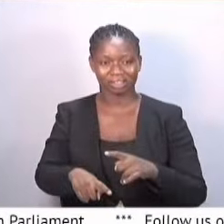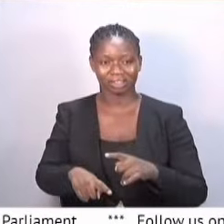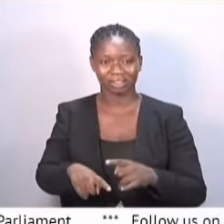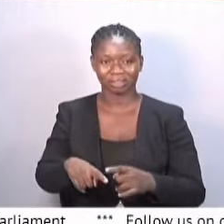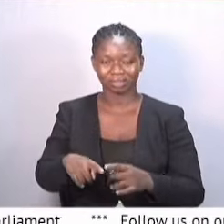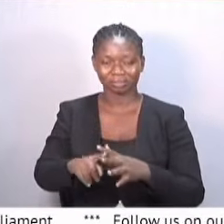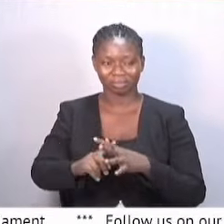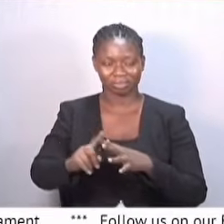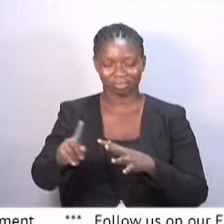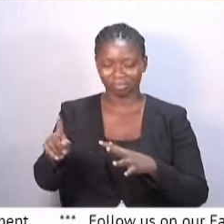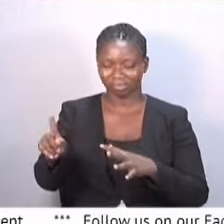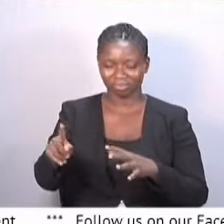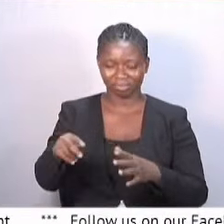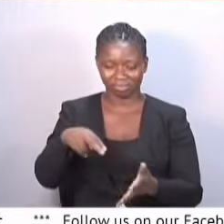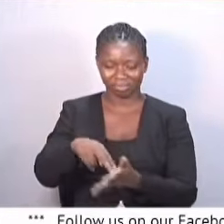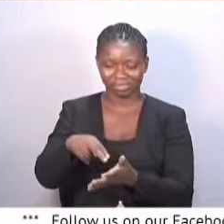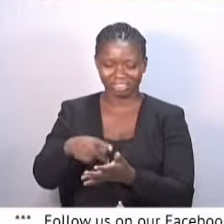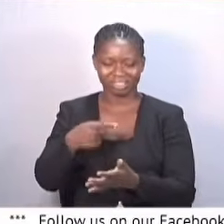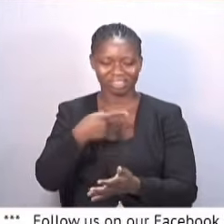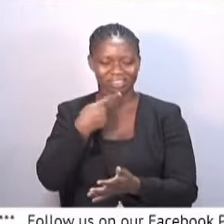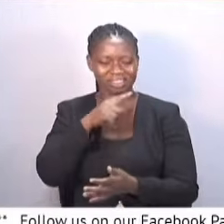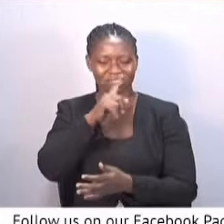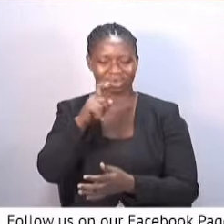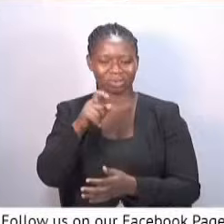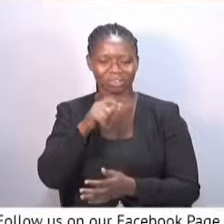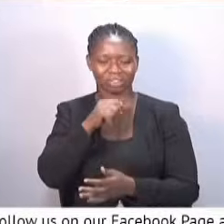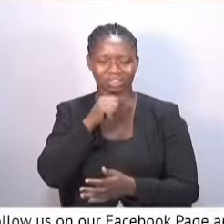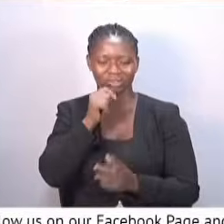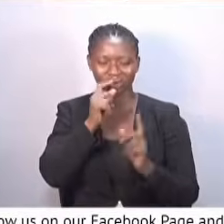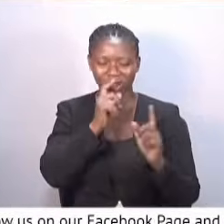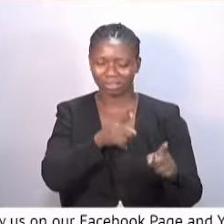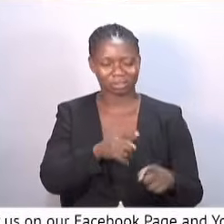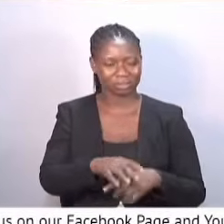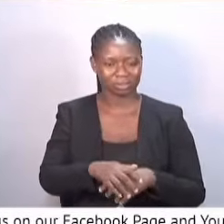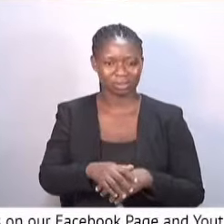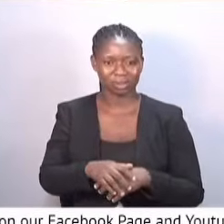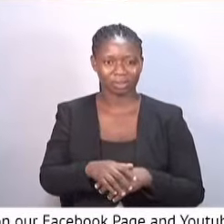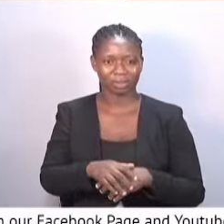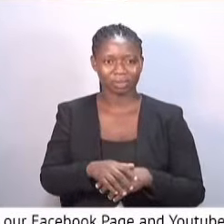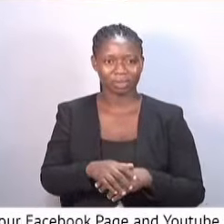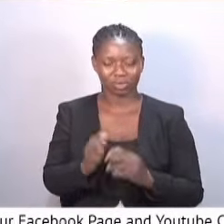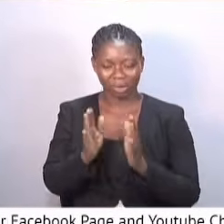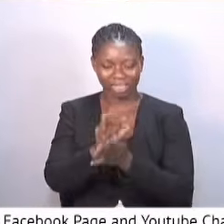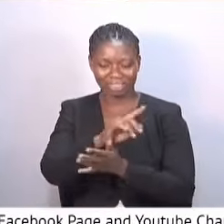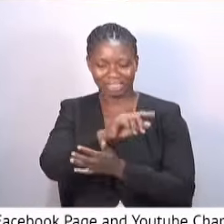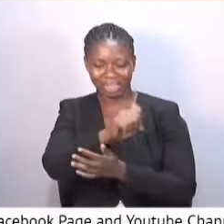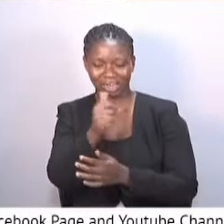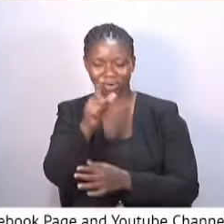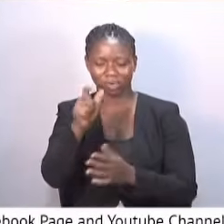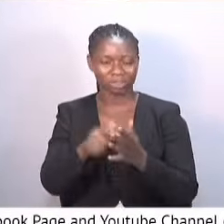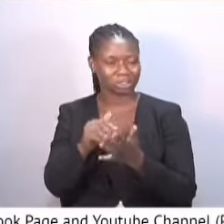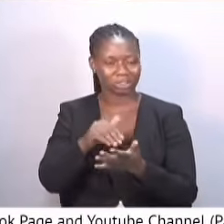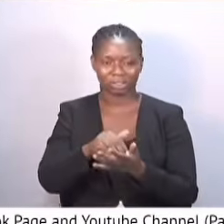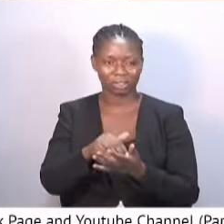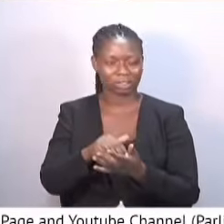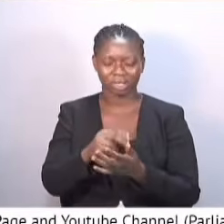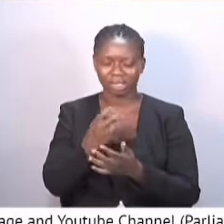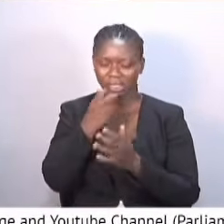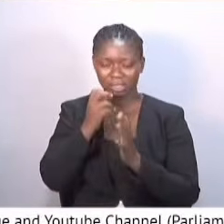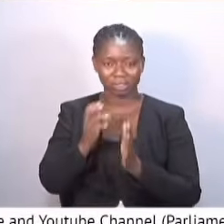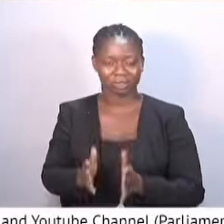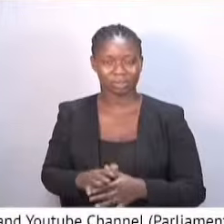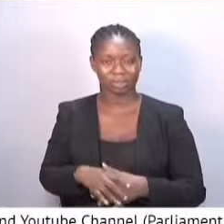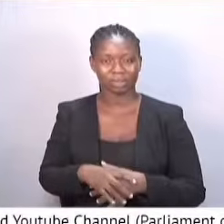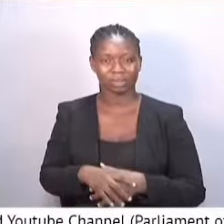box and say that the question is not admissible, and therefore you should file another question. Mr.